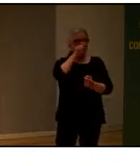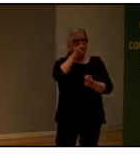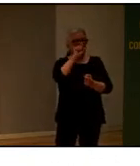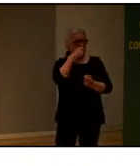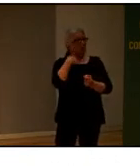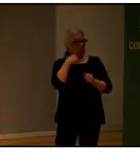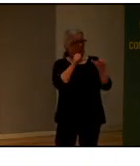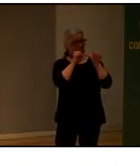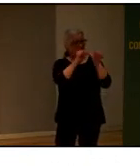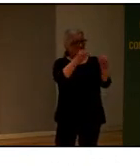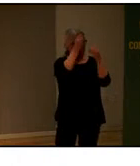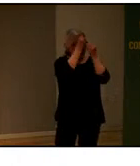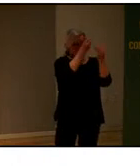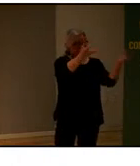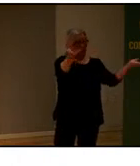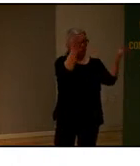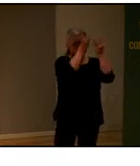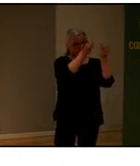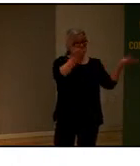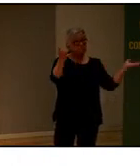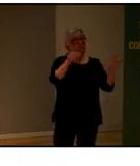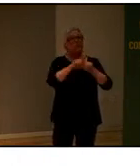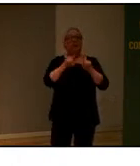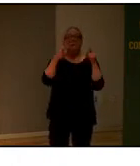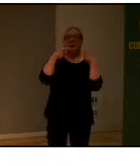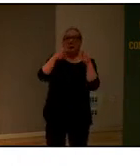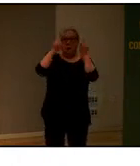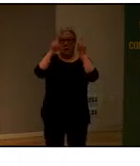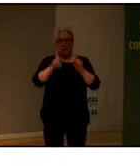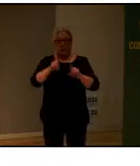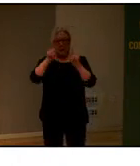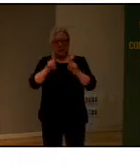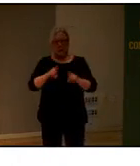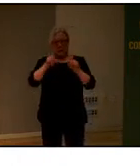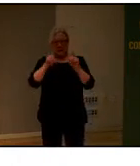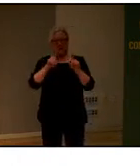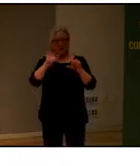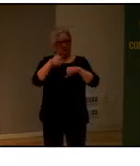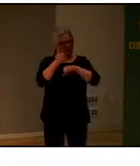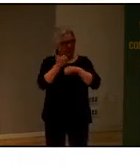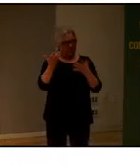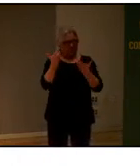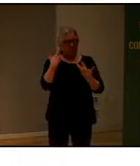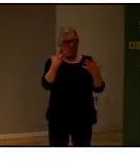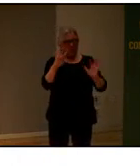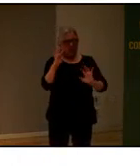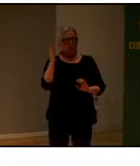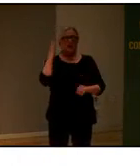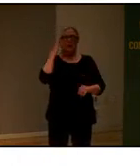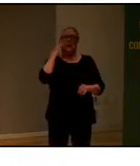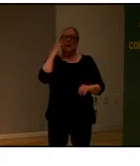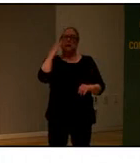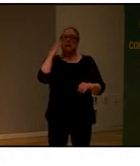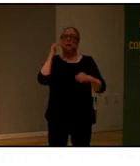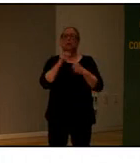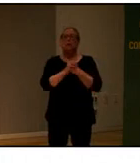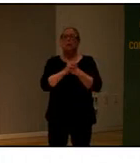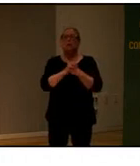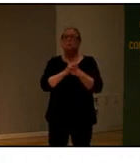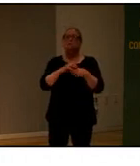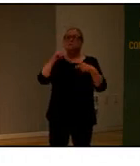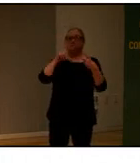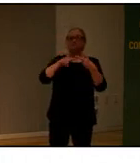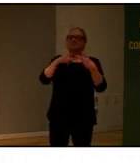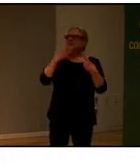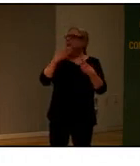that information. But as is being tested, and arguably based off what we know, the latter is probably the better way to talk about